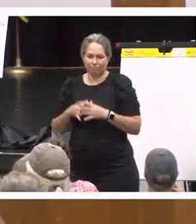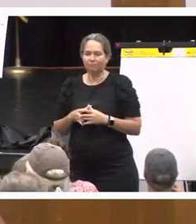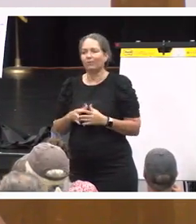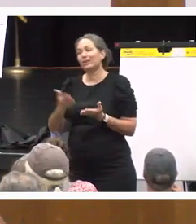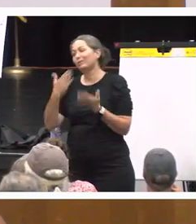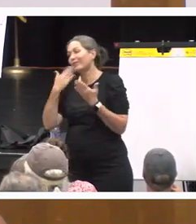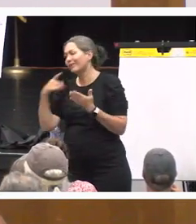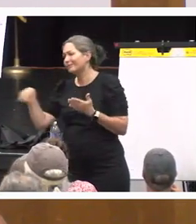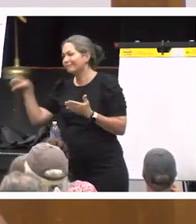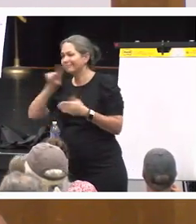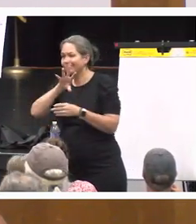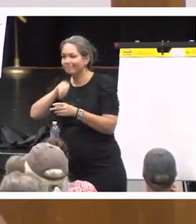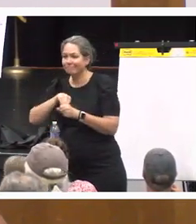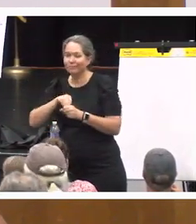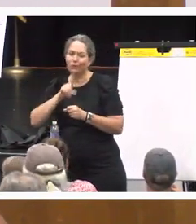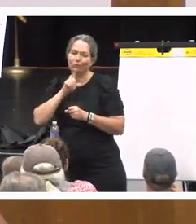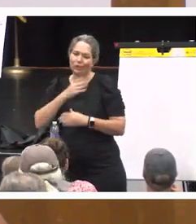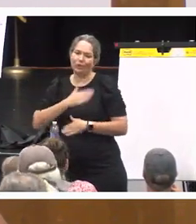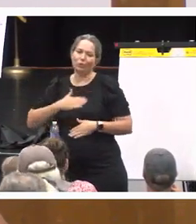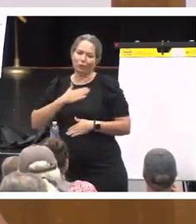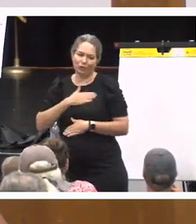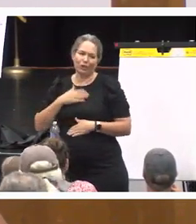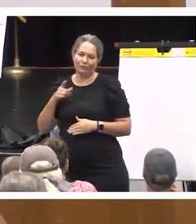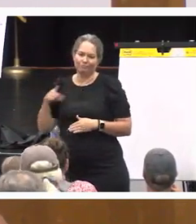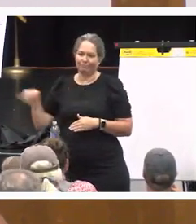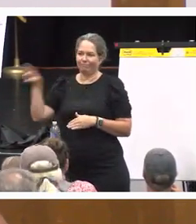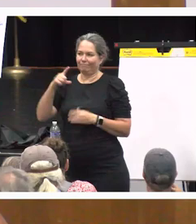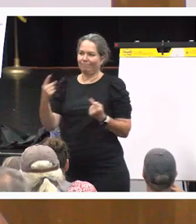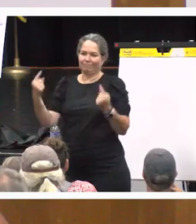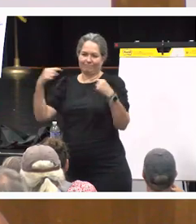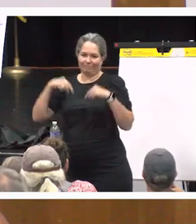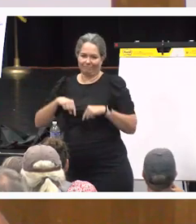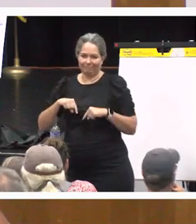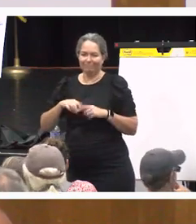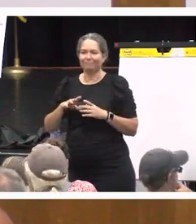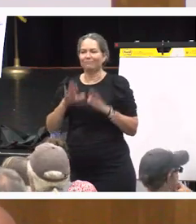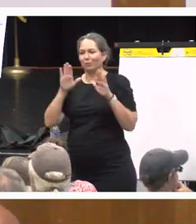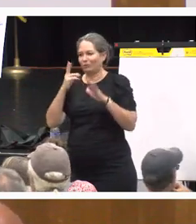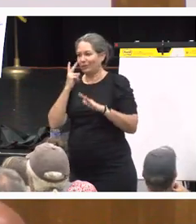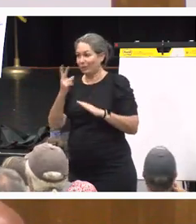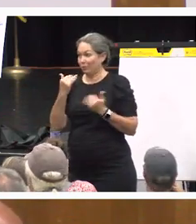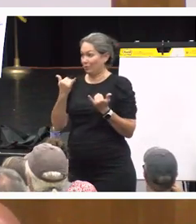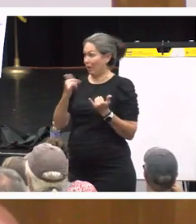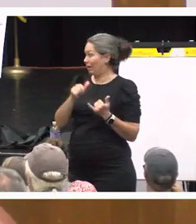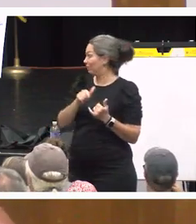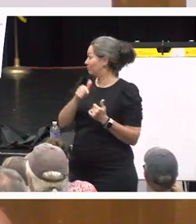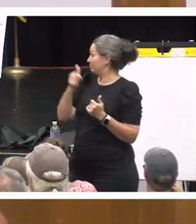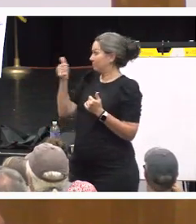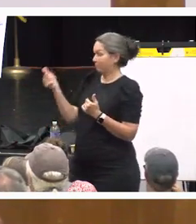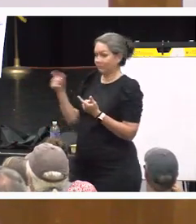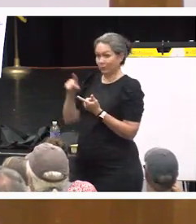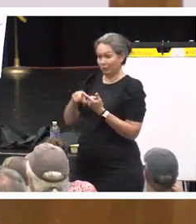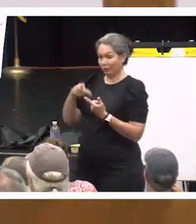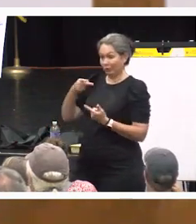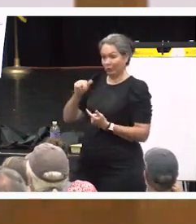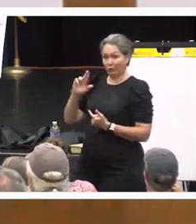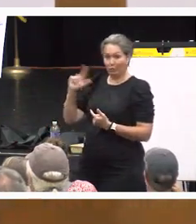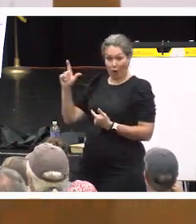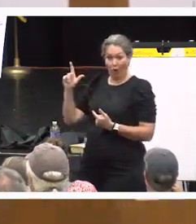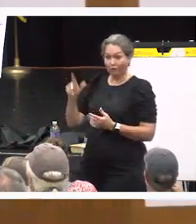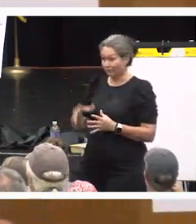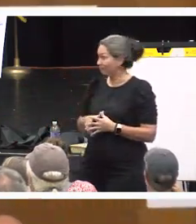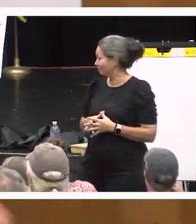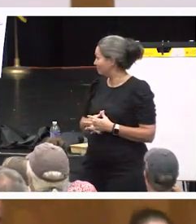here. We really appreciate it. It's great to see you. And I will hand the mic off to Paul for the next